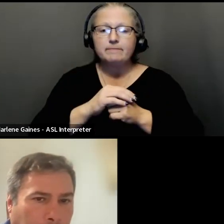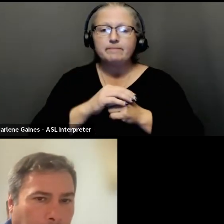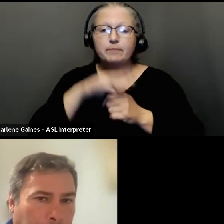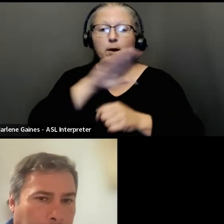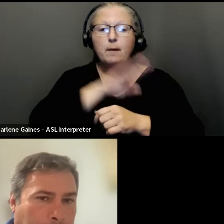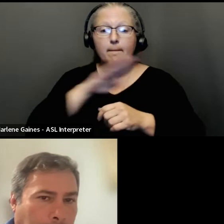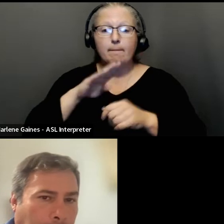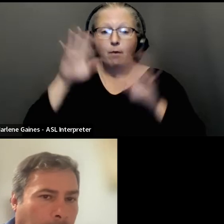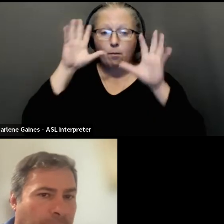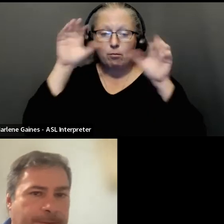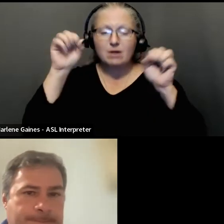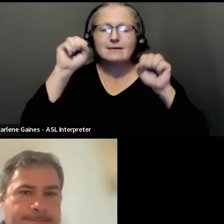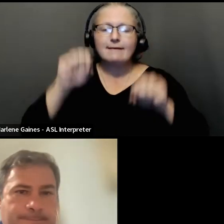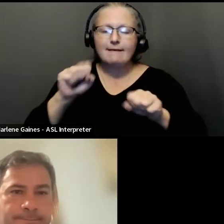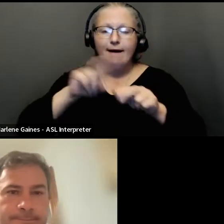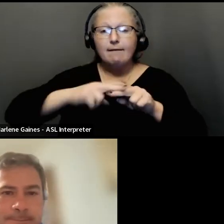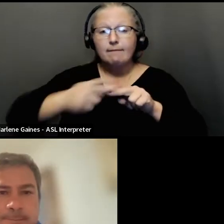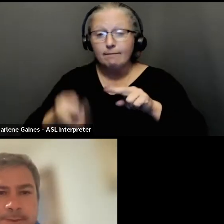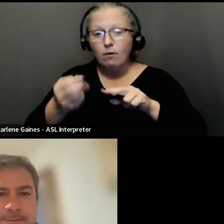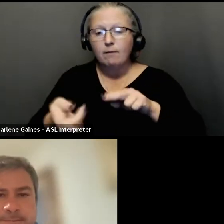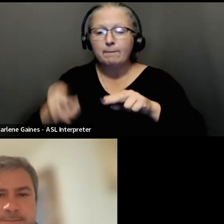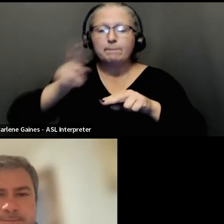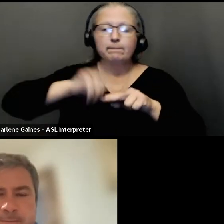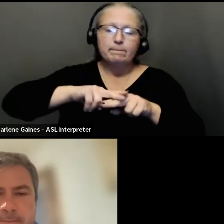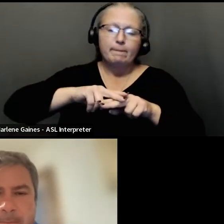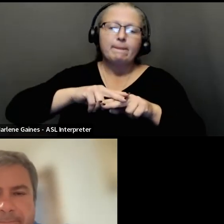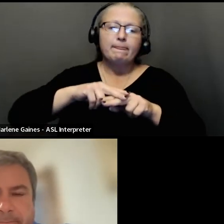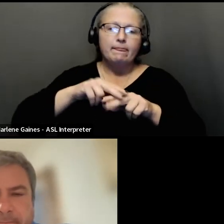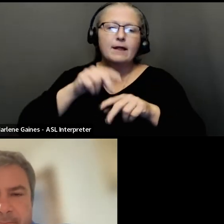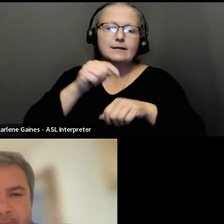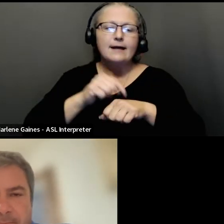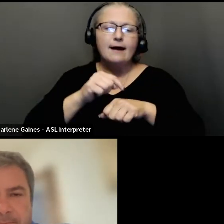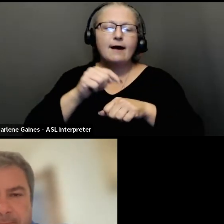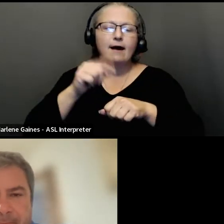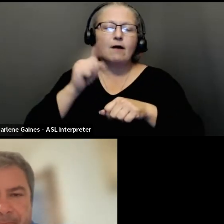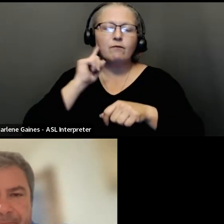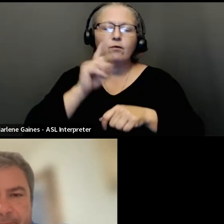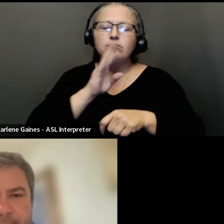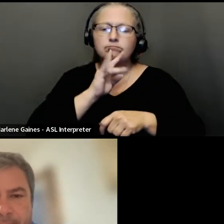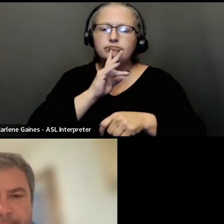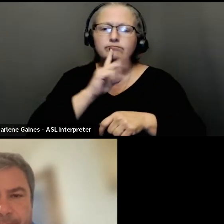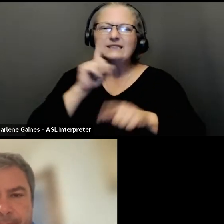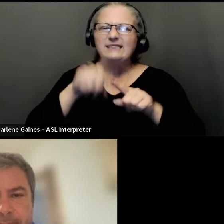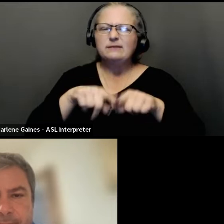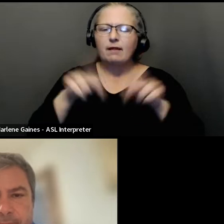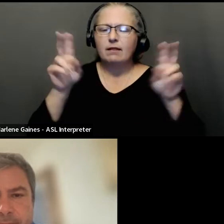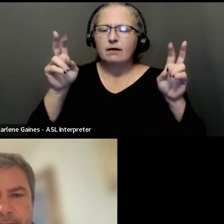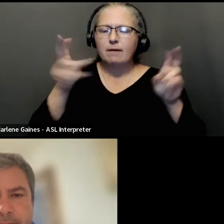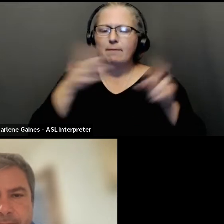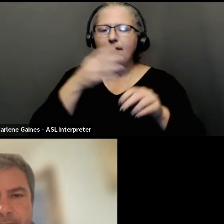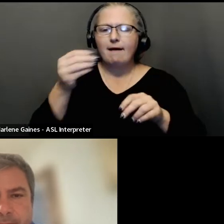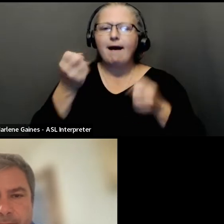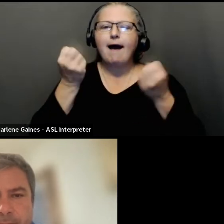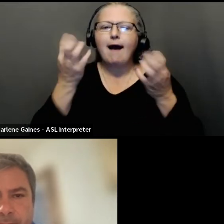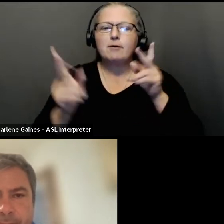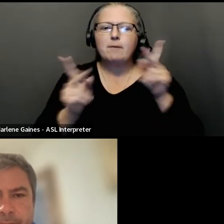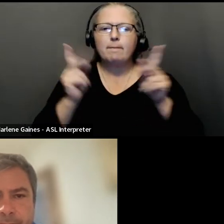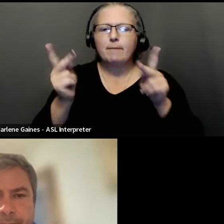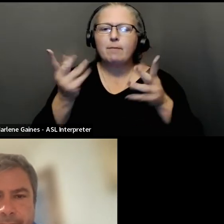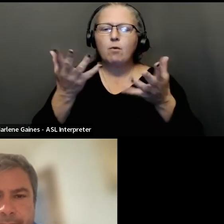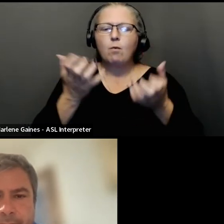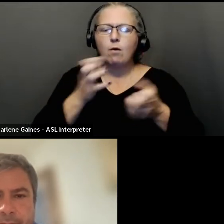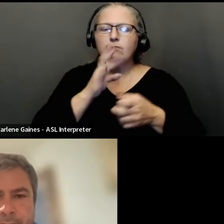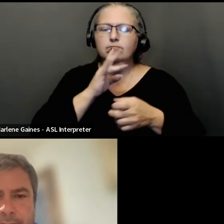board president may increase or decrease the time allotted for public comment depending upon the topic and the number of persons being